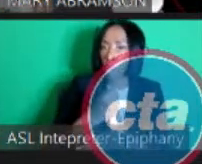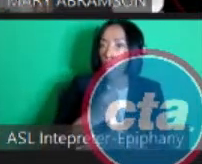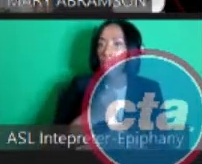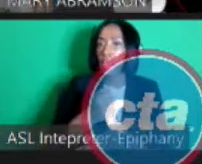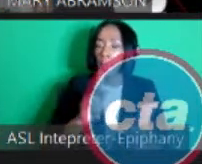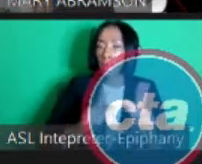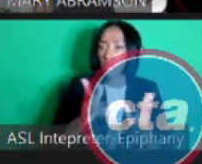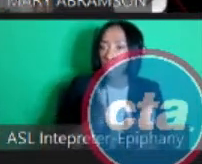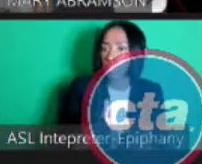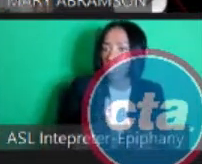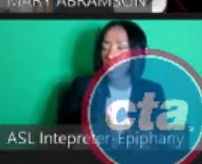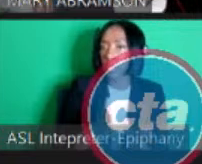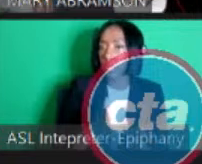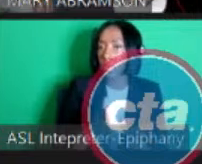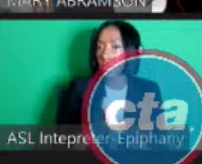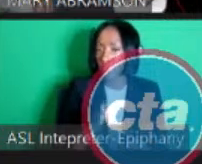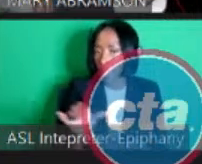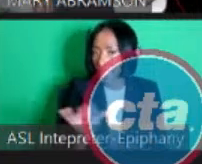pedestrian, and